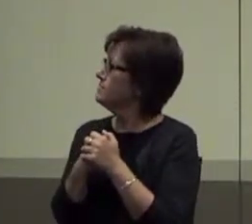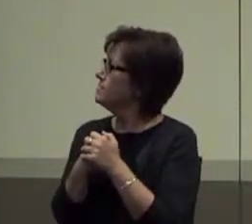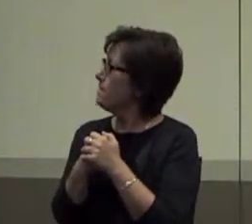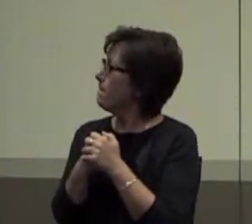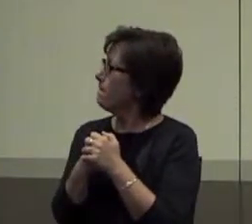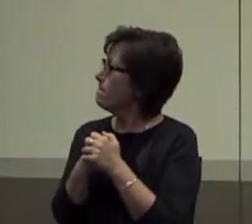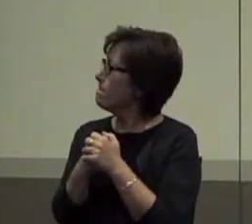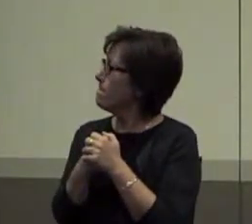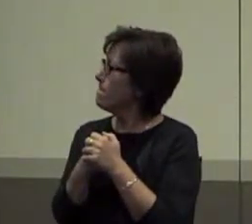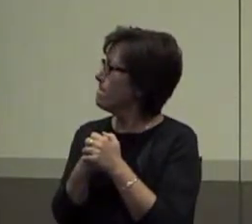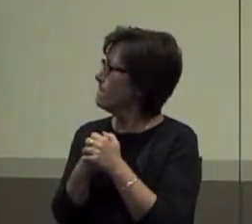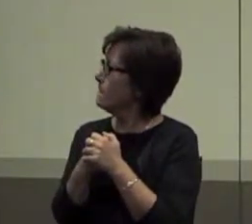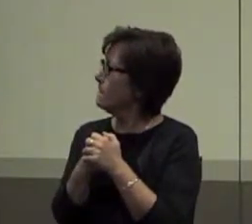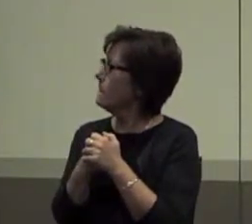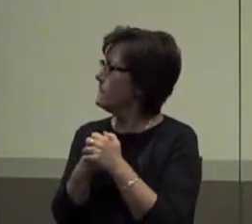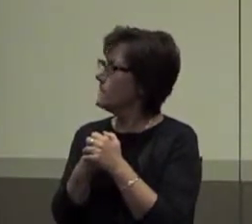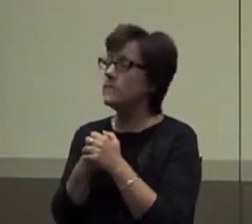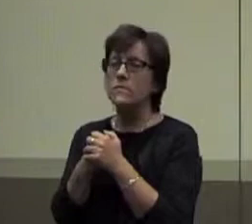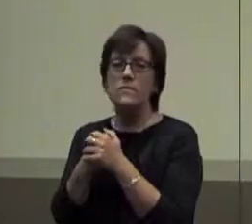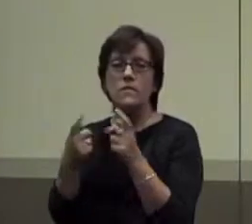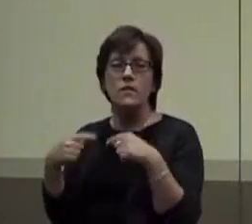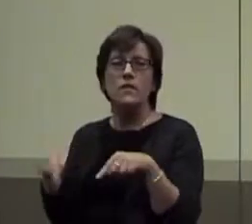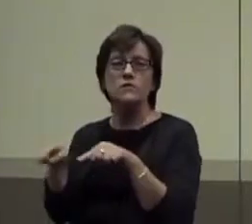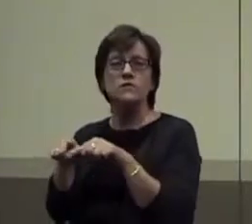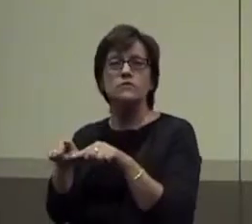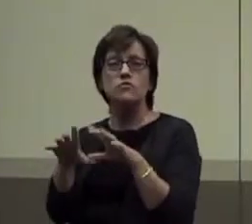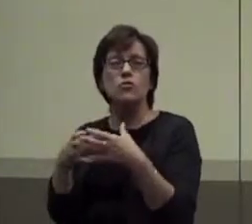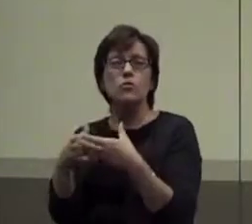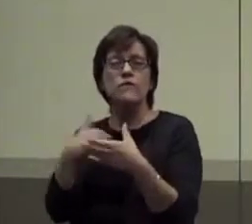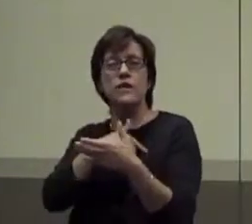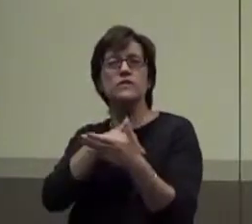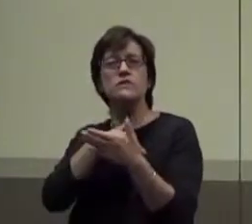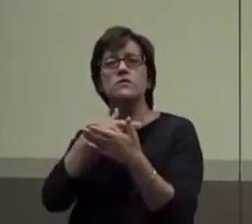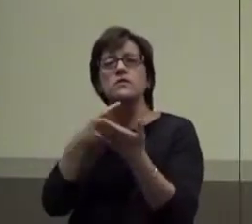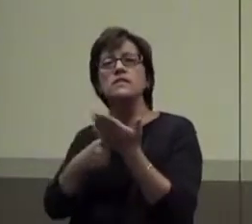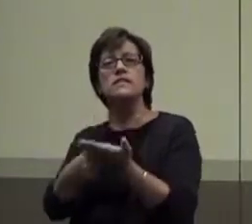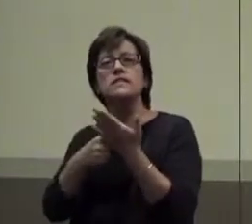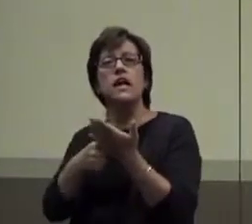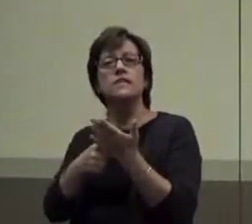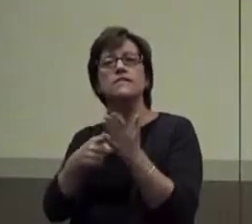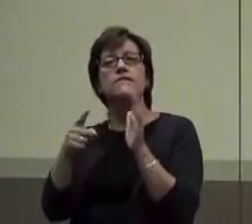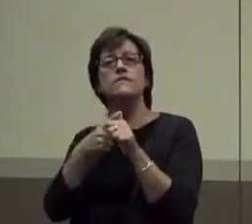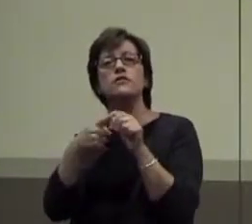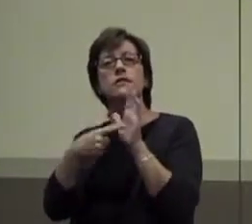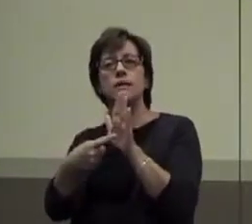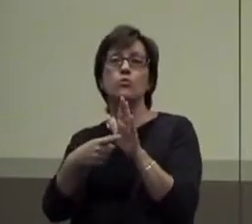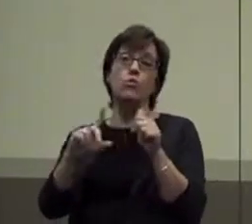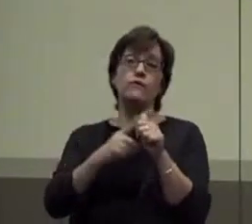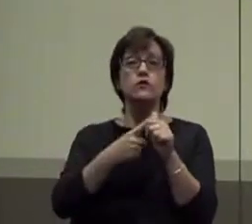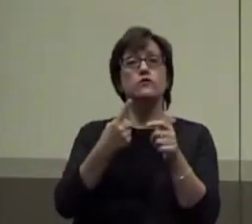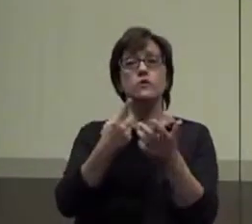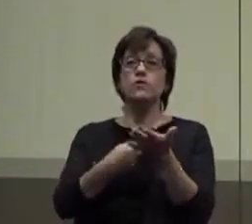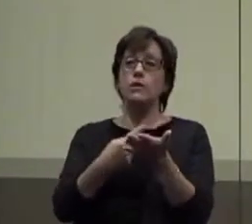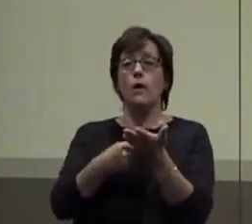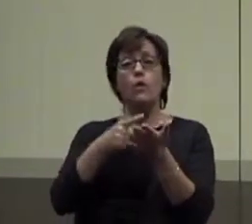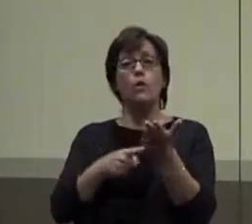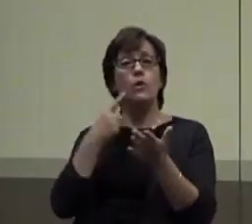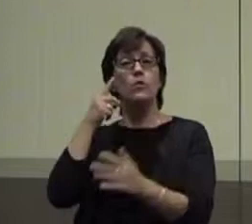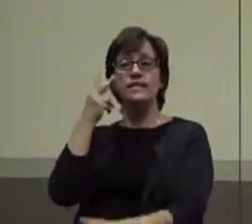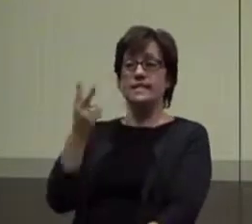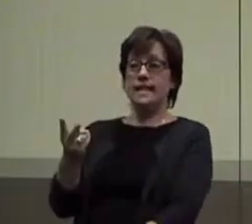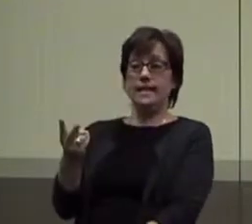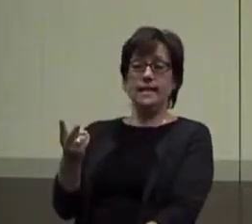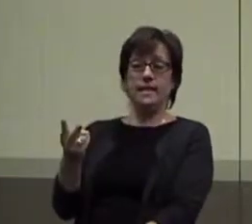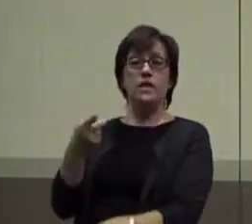and so we walk through the example, and we talk about, well, what was the first problem behavior? Well, what were we looking at first? Well, we said that from